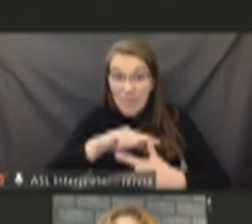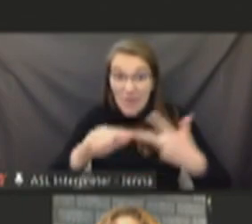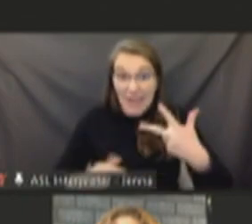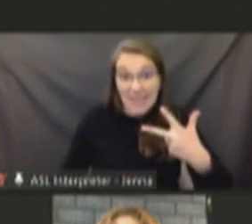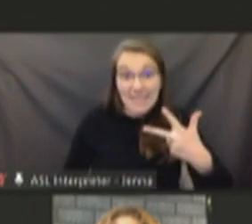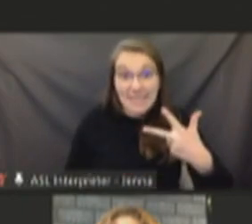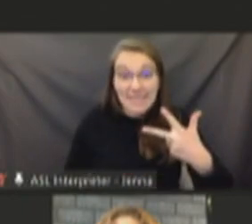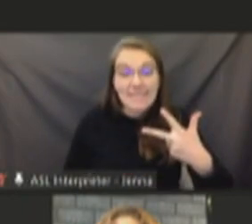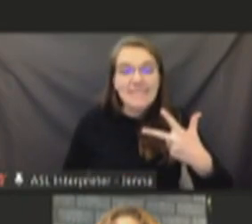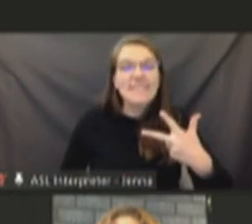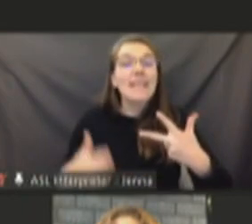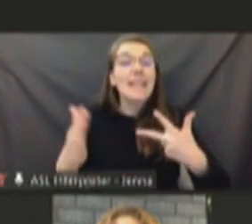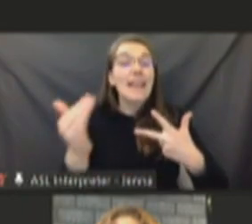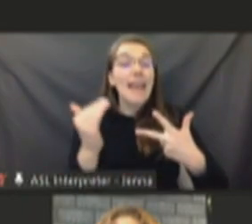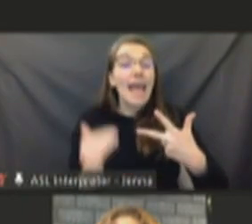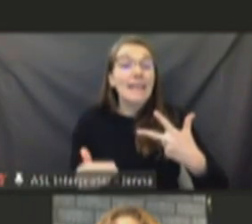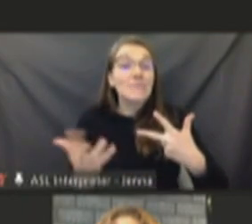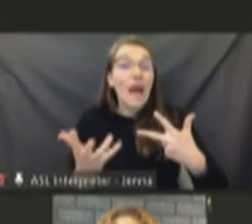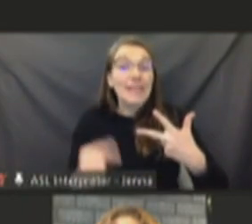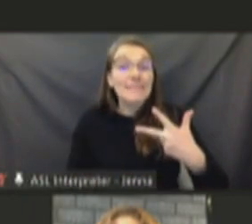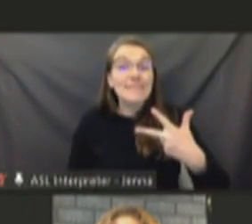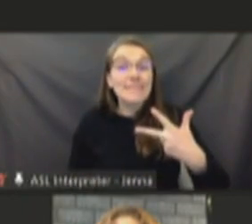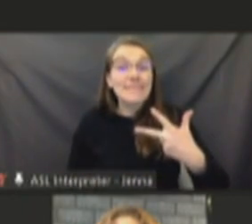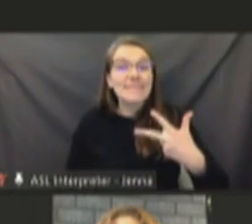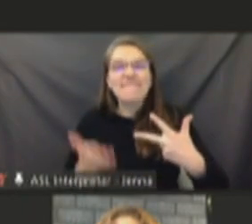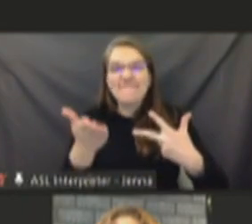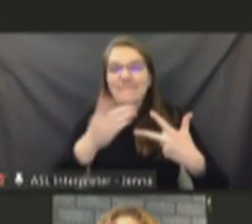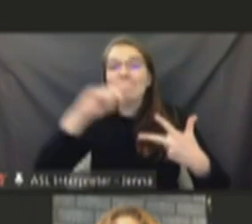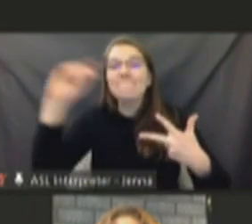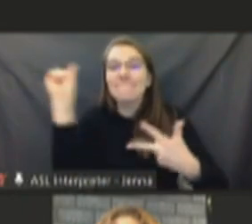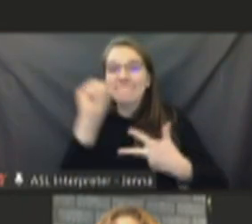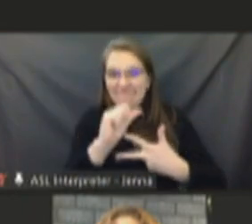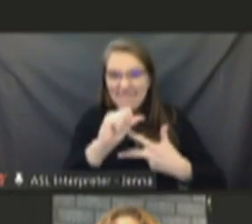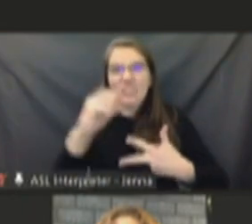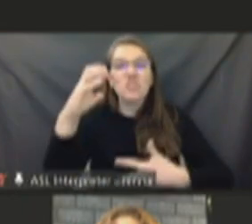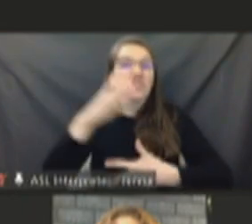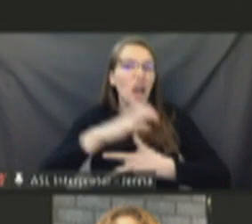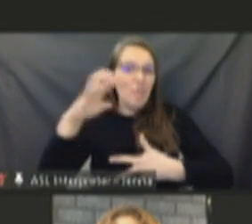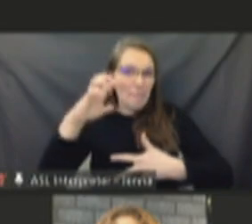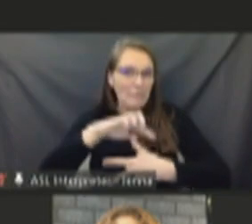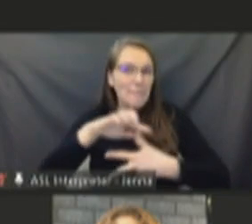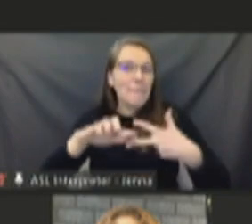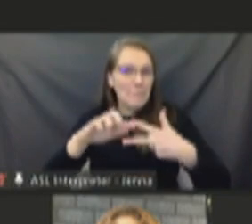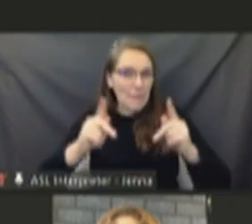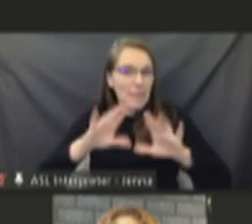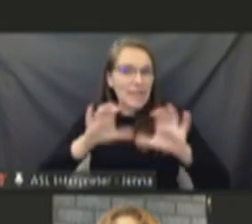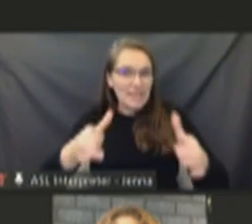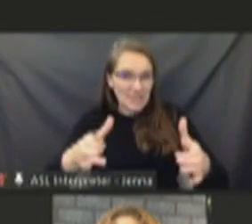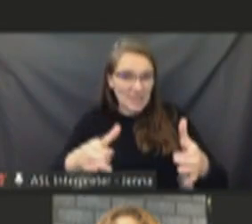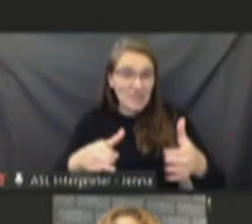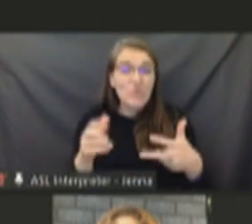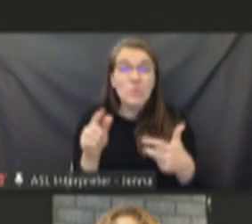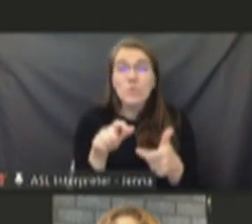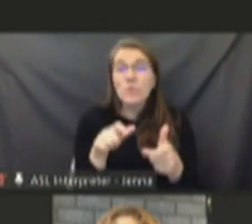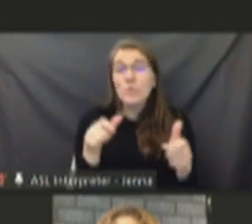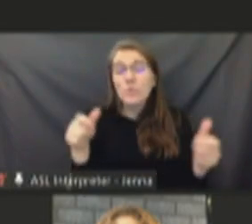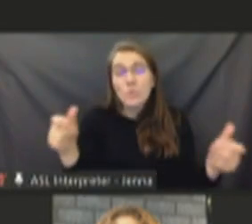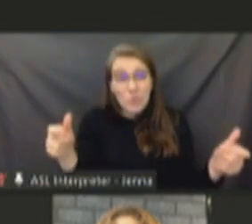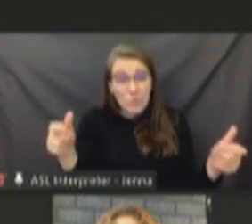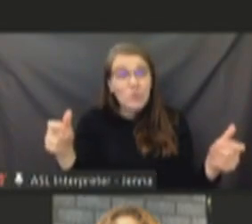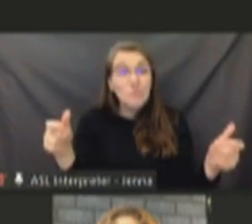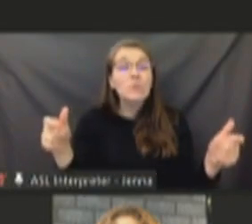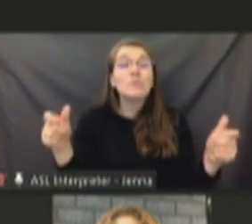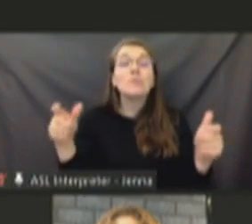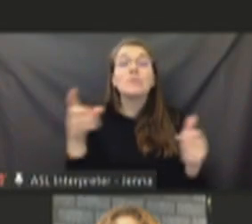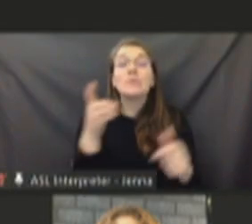And the next slide says, these are the top immigrant communities in Boston. We have a huge representation of